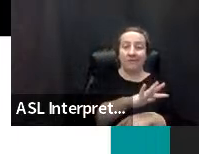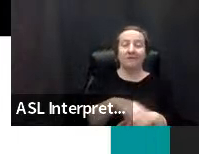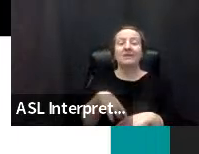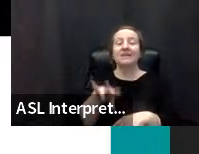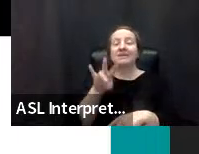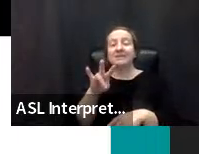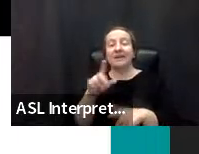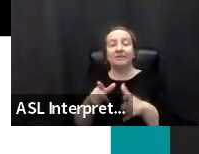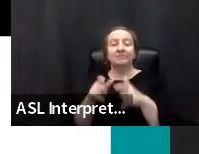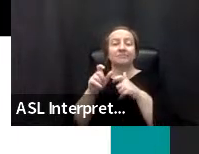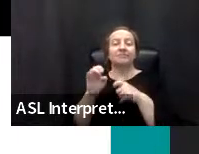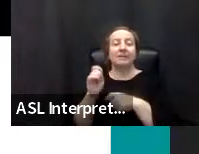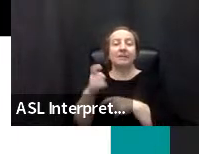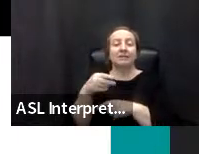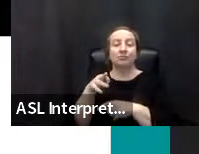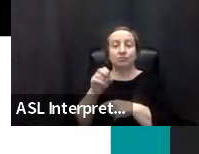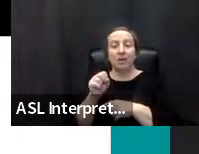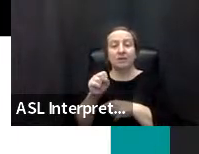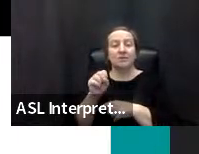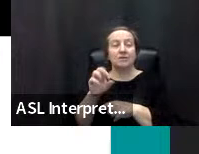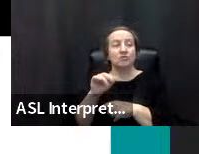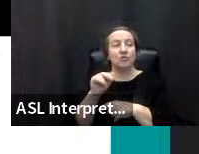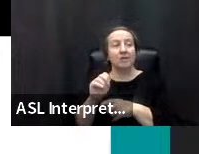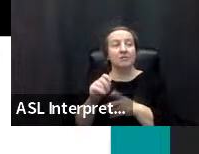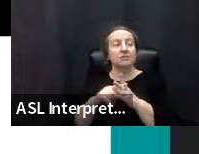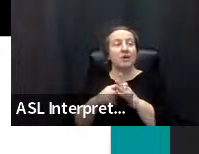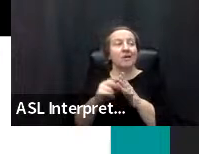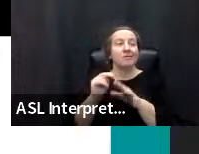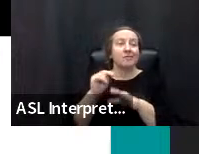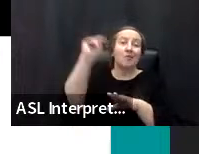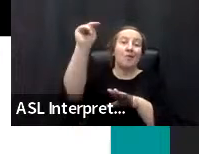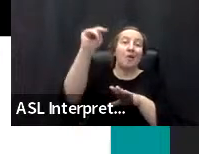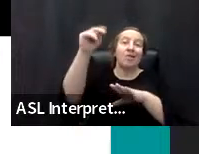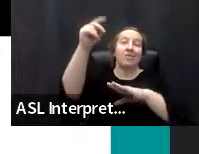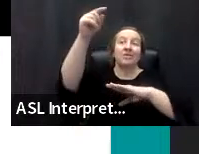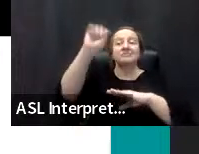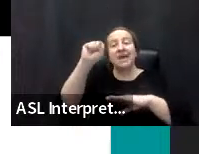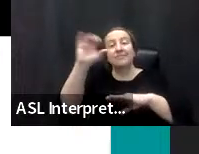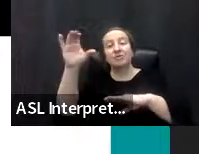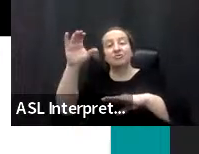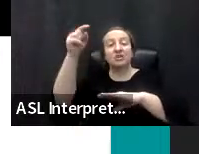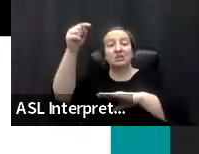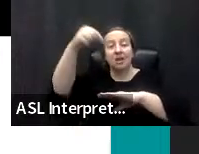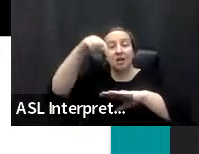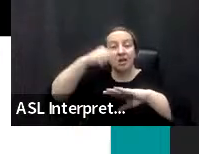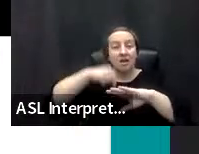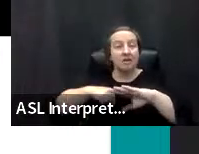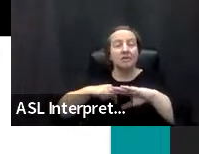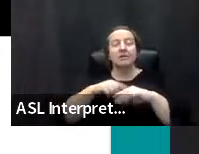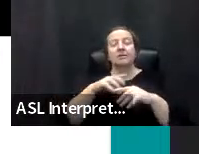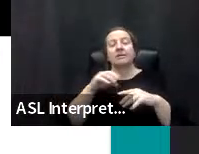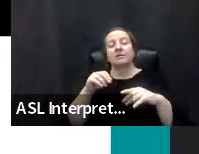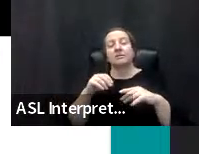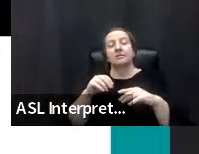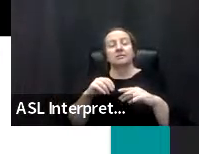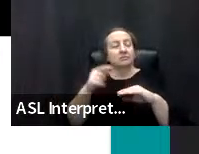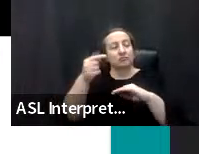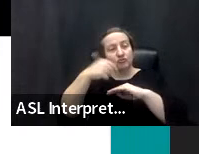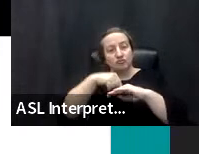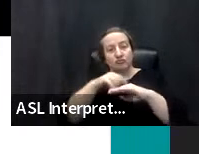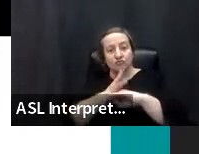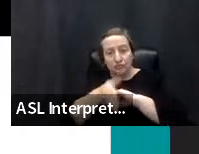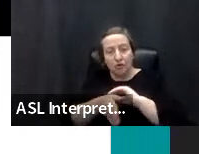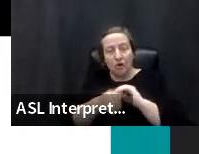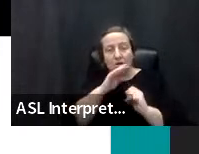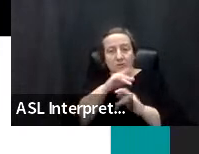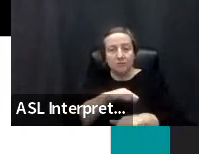routes that kind of start a little bit outside the area. Some are a little north of our map, kind of Salmon Creek area. Some start in the project area and cross the river as well.